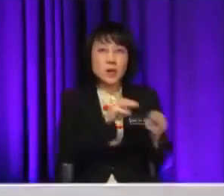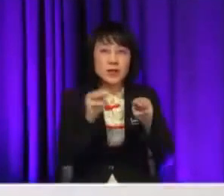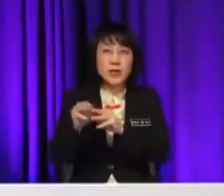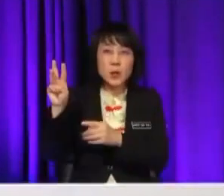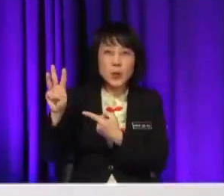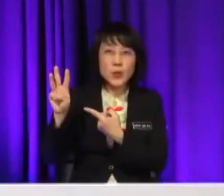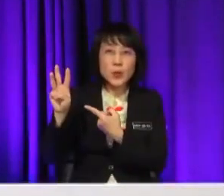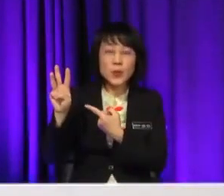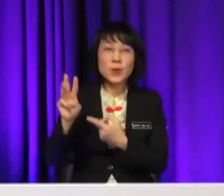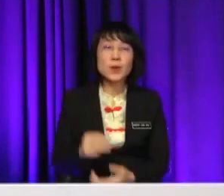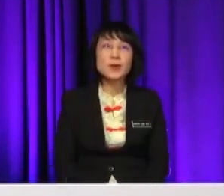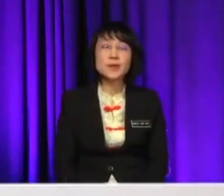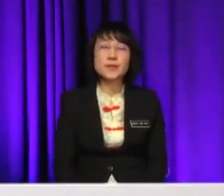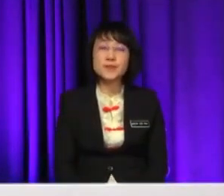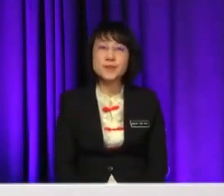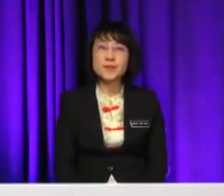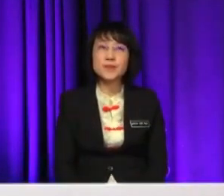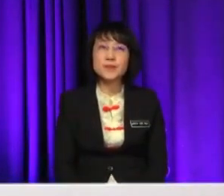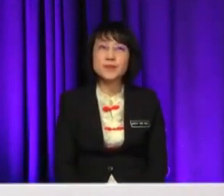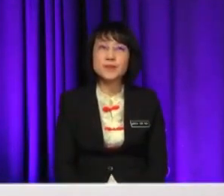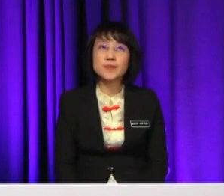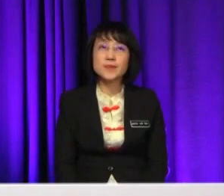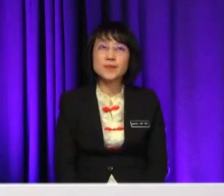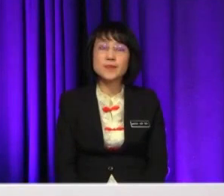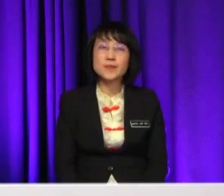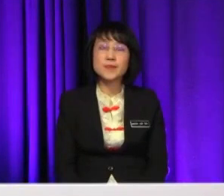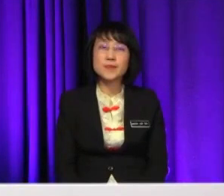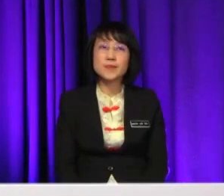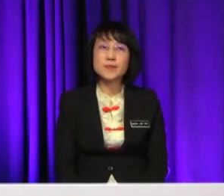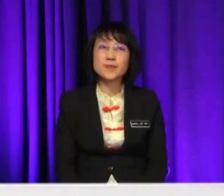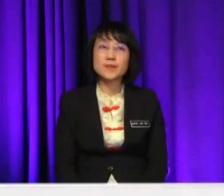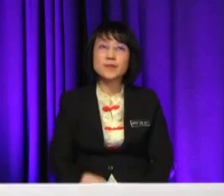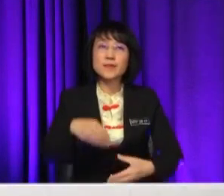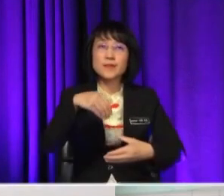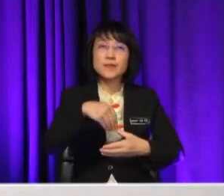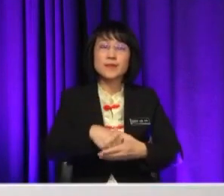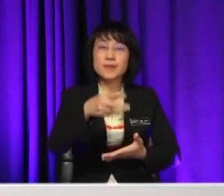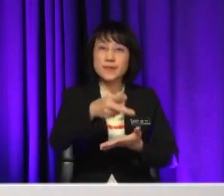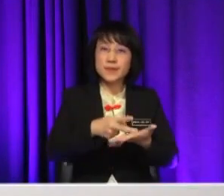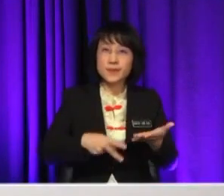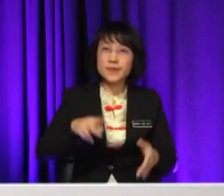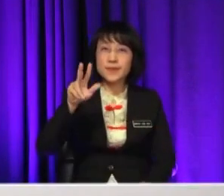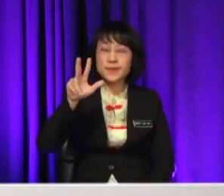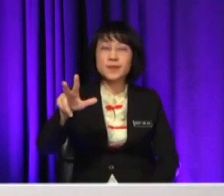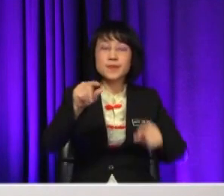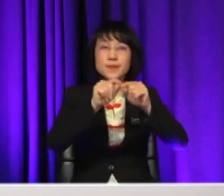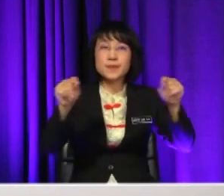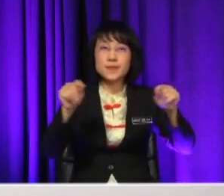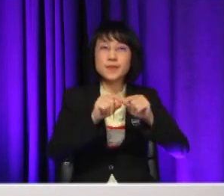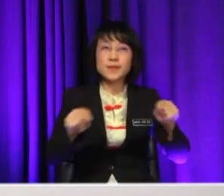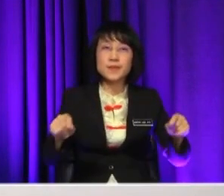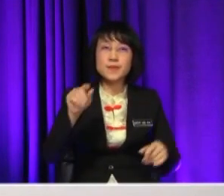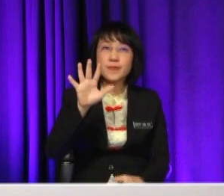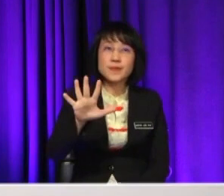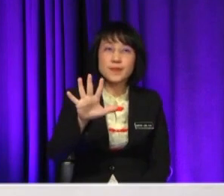May I? Yes, Sophia. In stanza 3, line 5, Okay, let's. heaven let's grant that